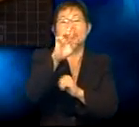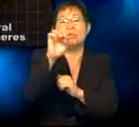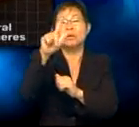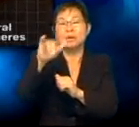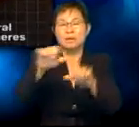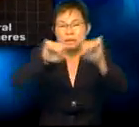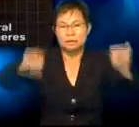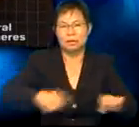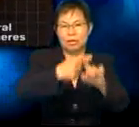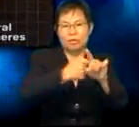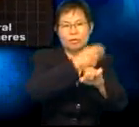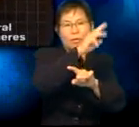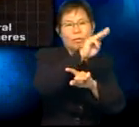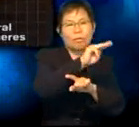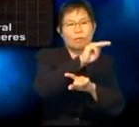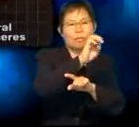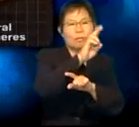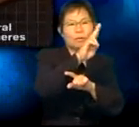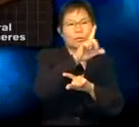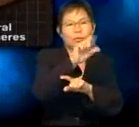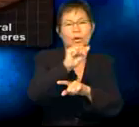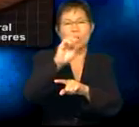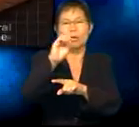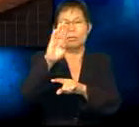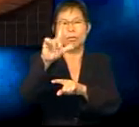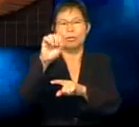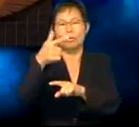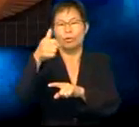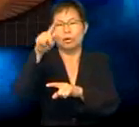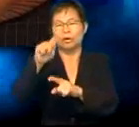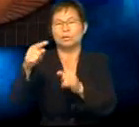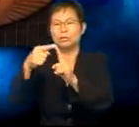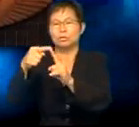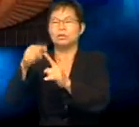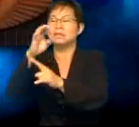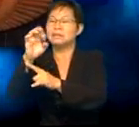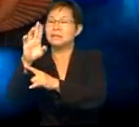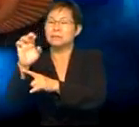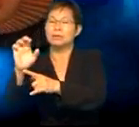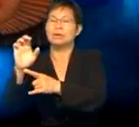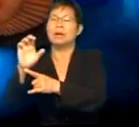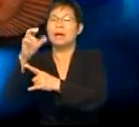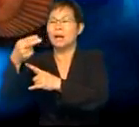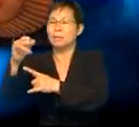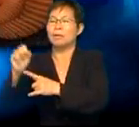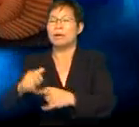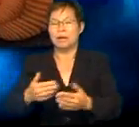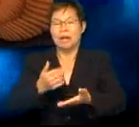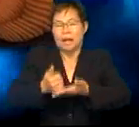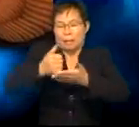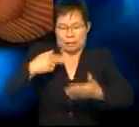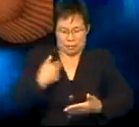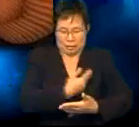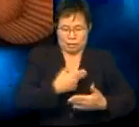from the medulla oblongata to your cerebral hemispheres. It is responsible for helping us to breathe